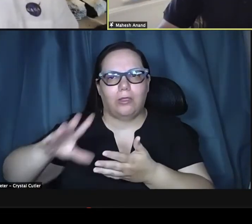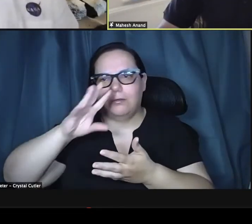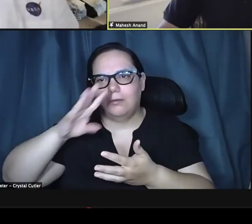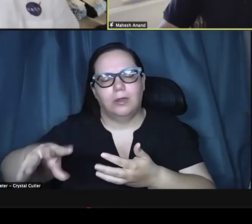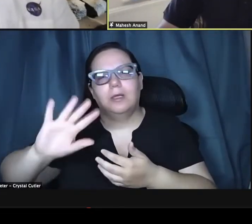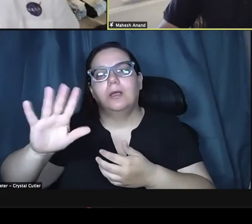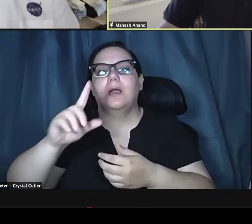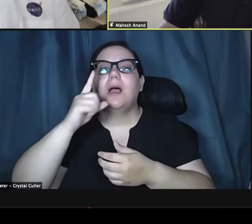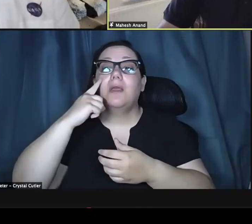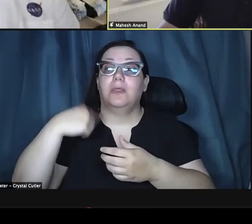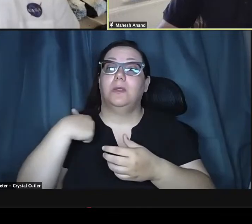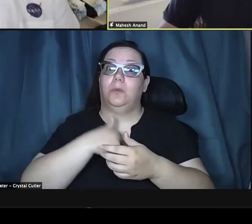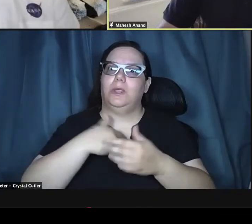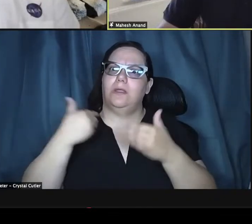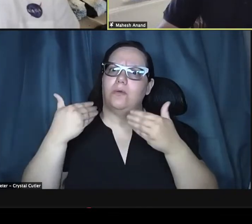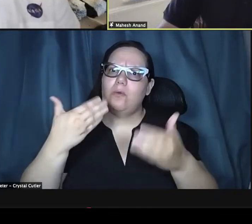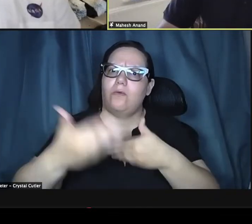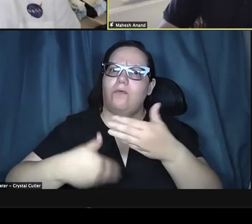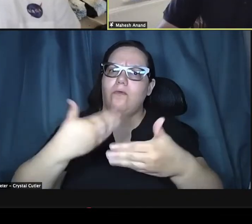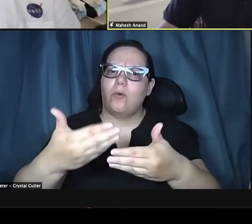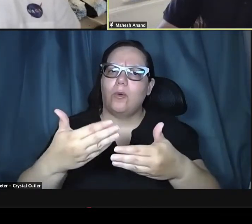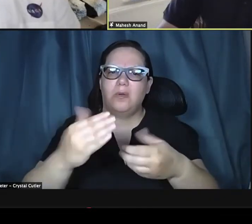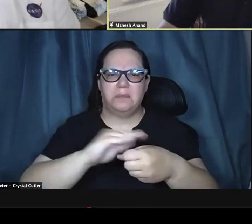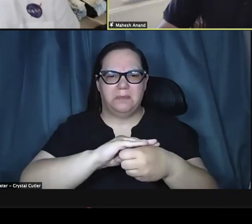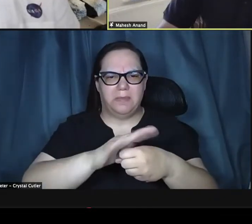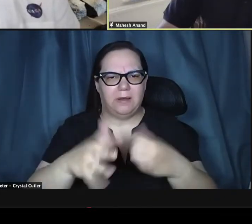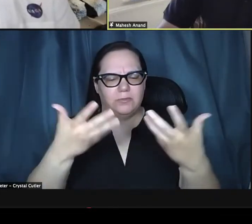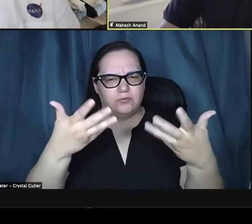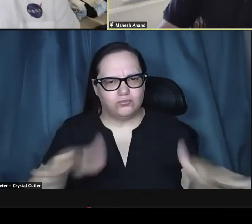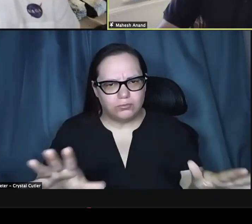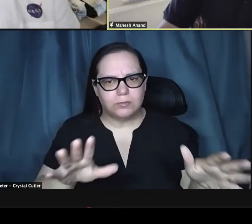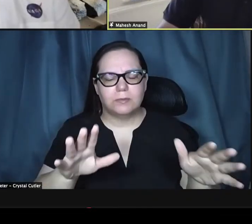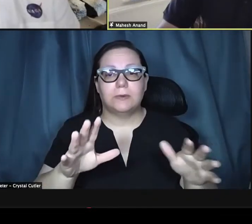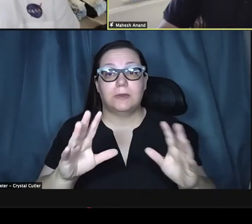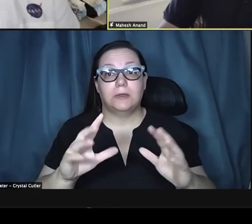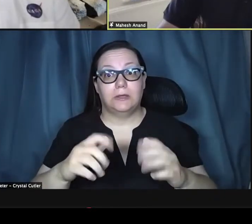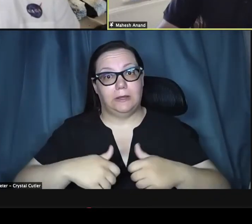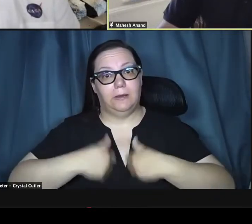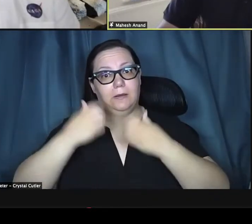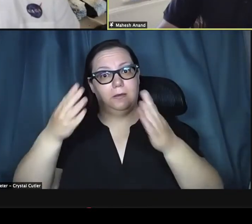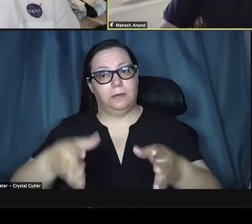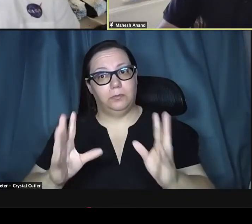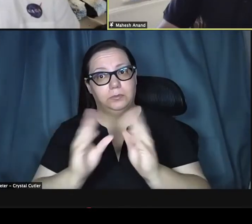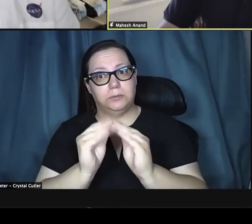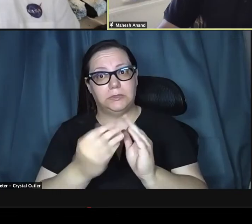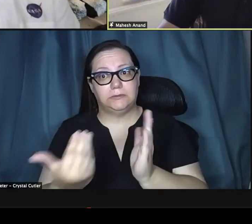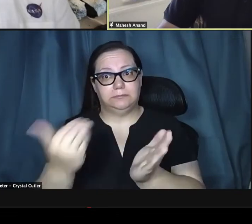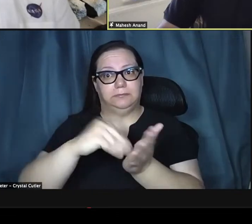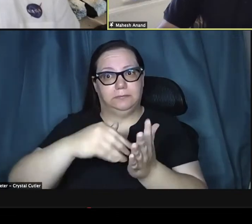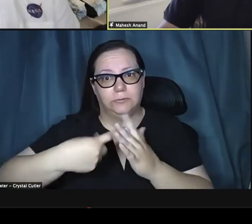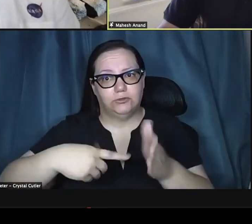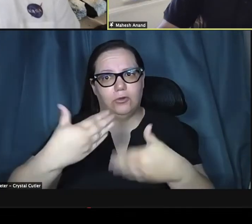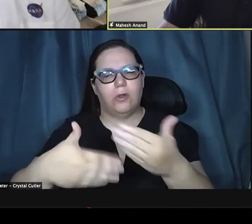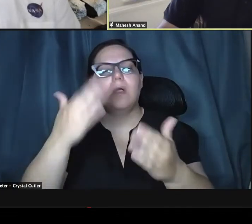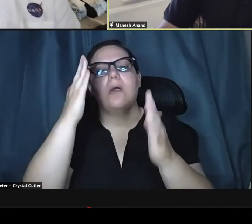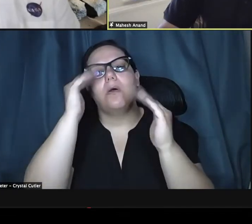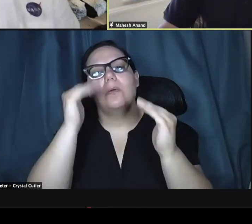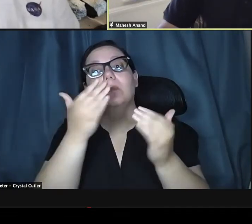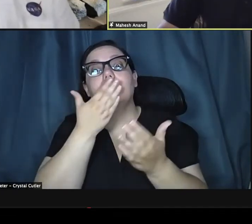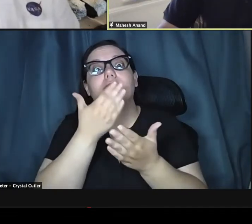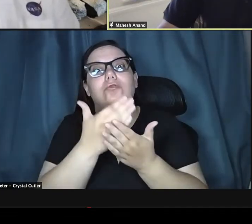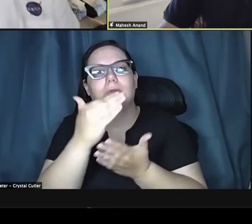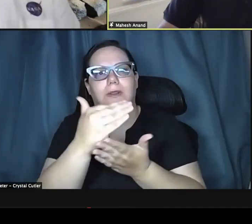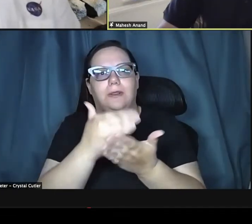over this pandemic, when we restart some of the in-person meetings, I hope that some of the good lessons that we are learning along the